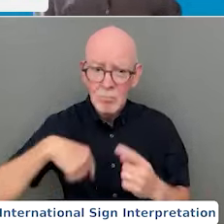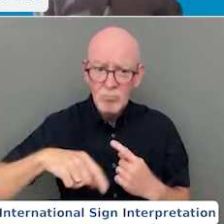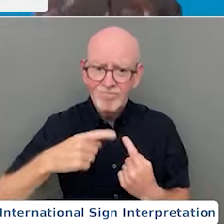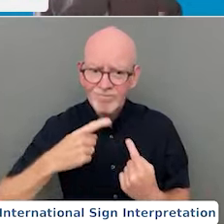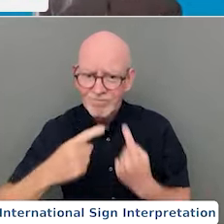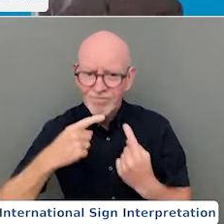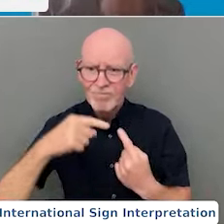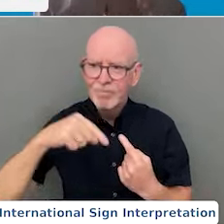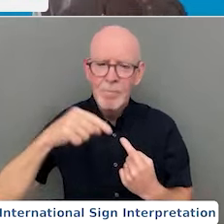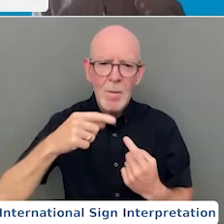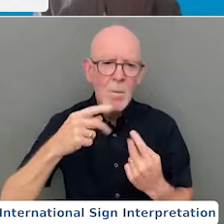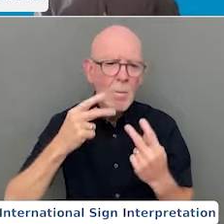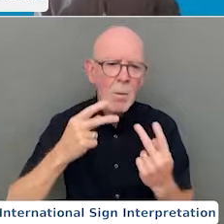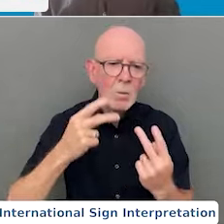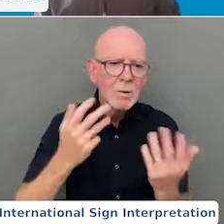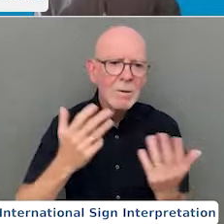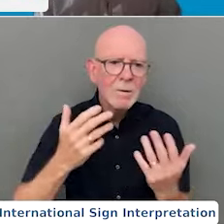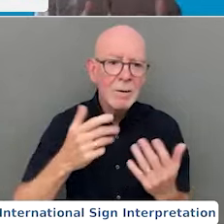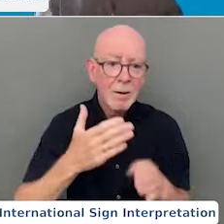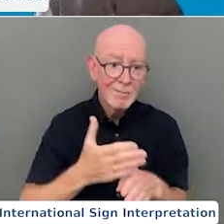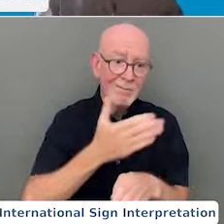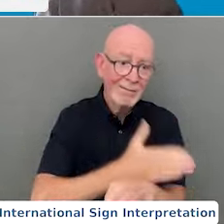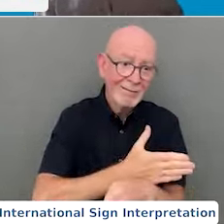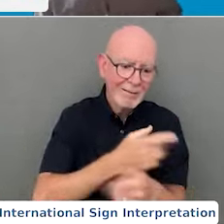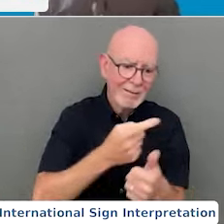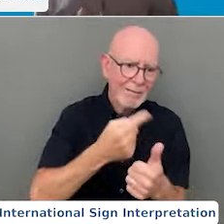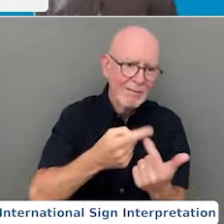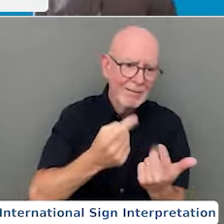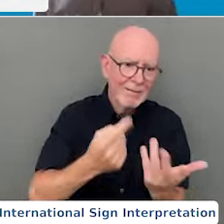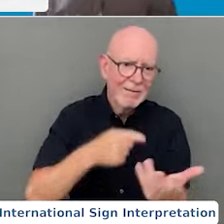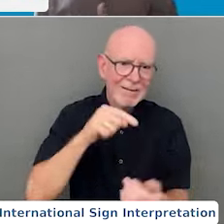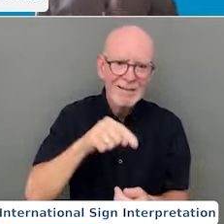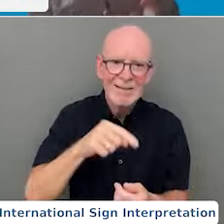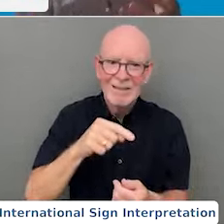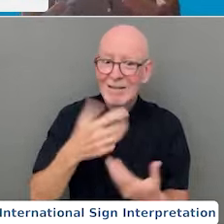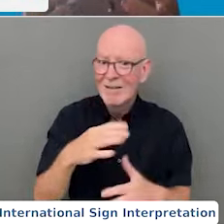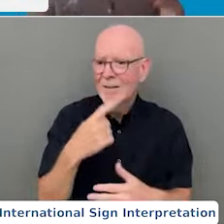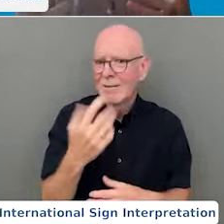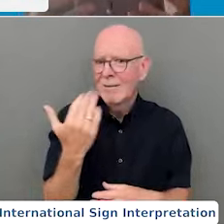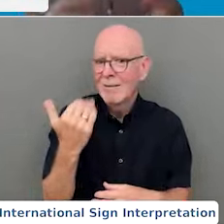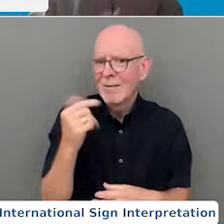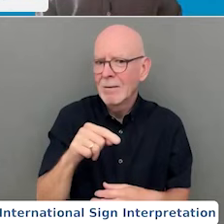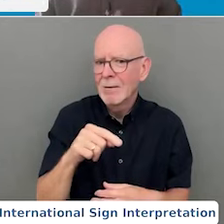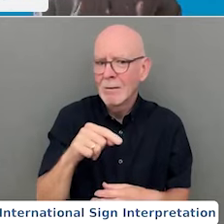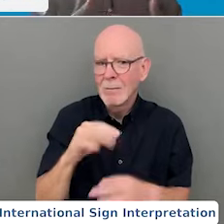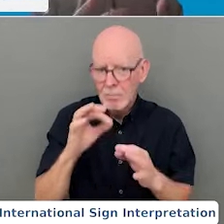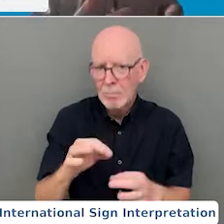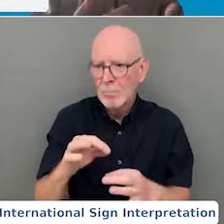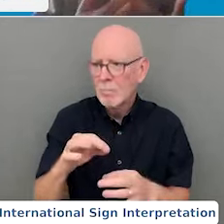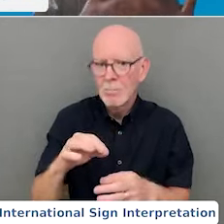costs and promote inclusion, we basically need to remove barrier and provide support. And we articulate